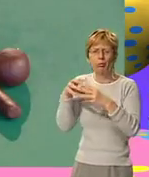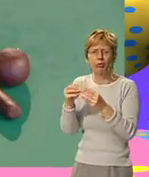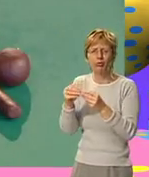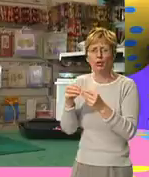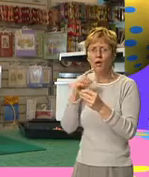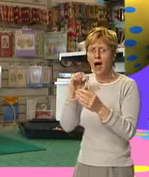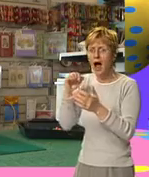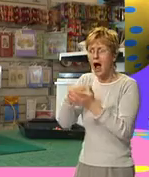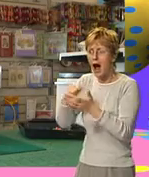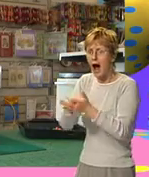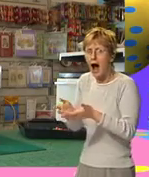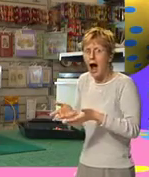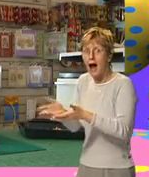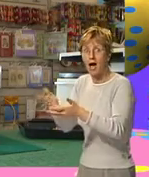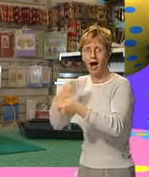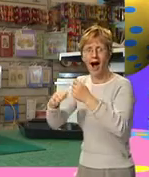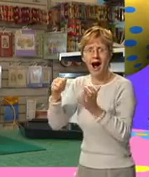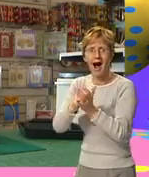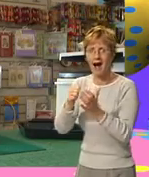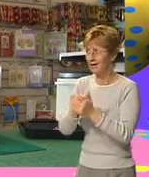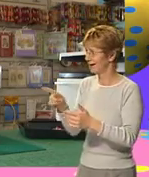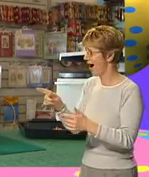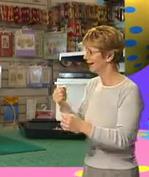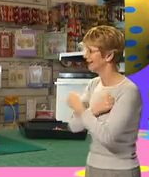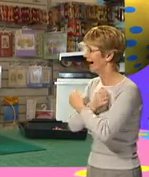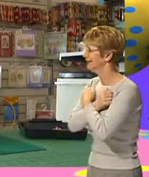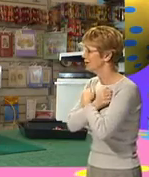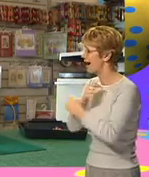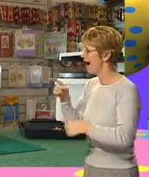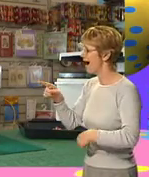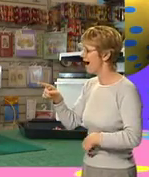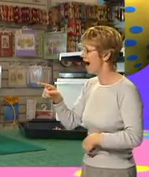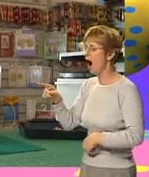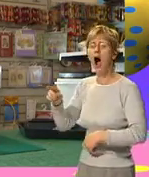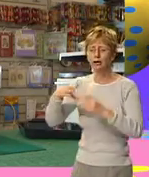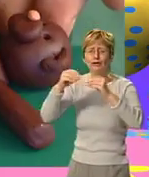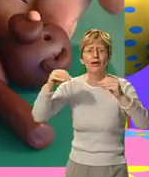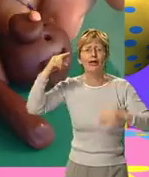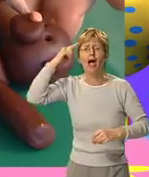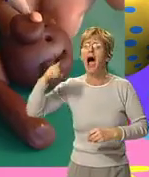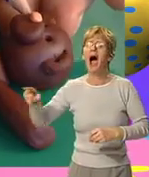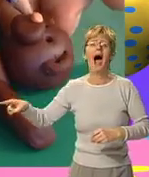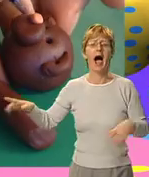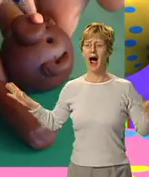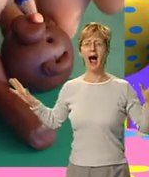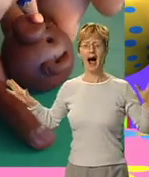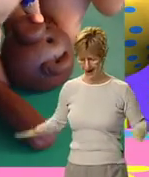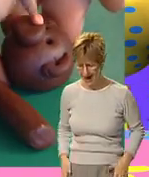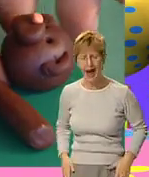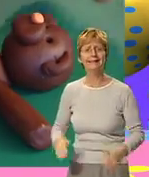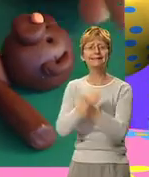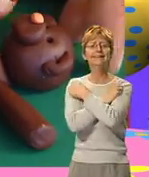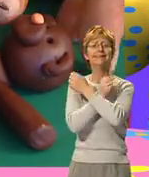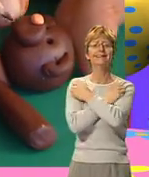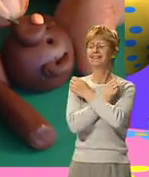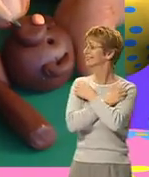goes... hot! Yeah. Maggie's making a teddy bear out of the clay. Oh, the sausages are for the teddy bear's arms and legs. That's right. And she's